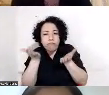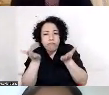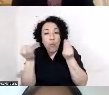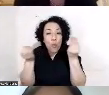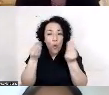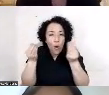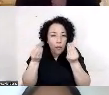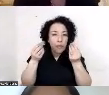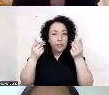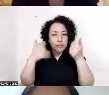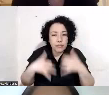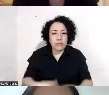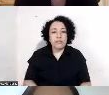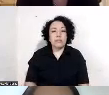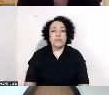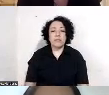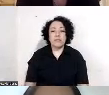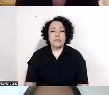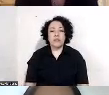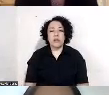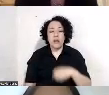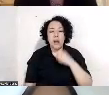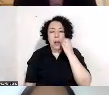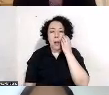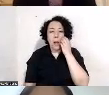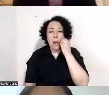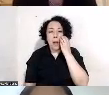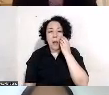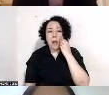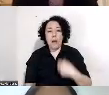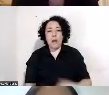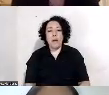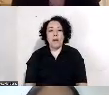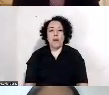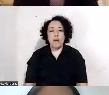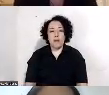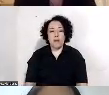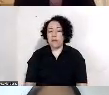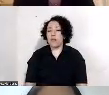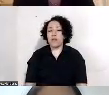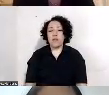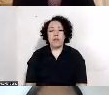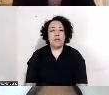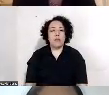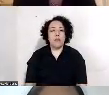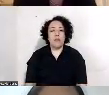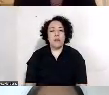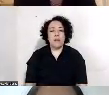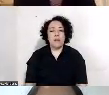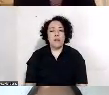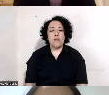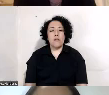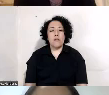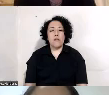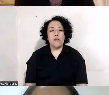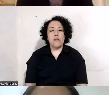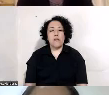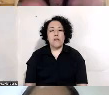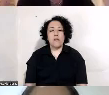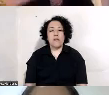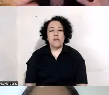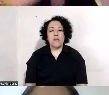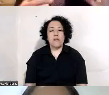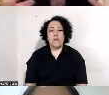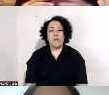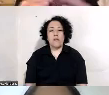schools, very competitive colleges, about what university students with autism need to survive. So